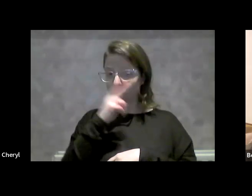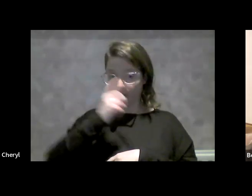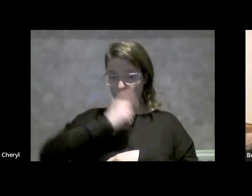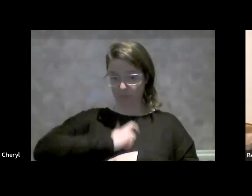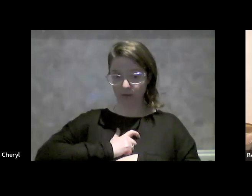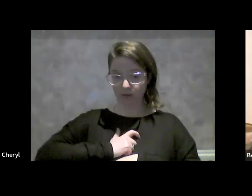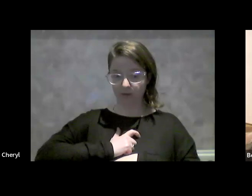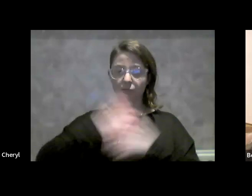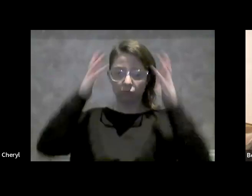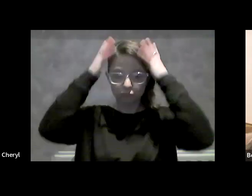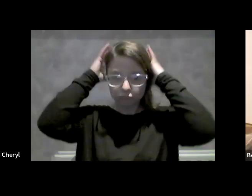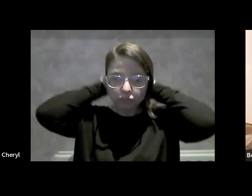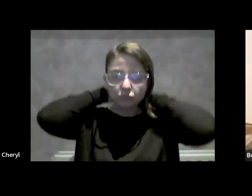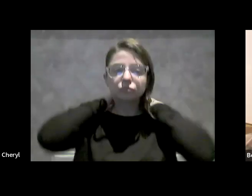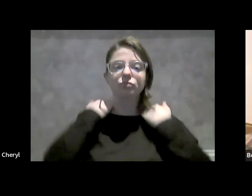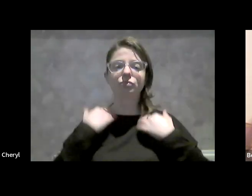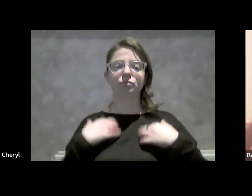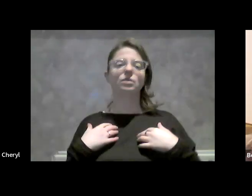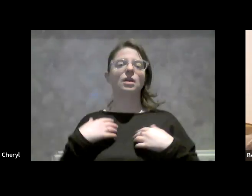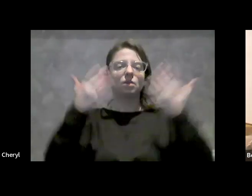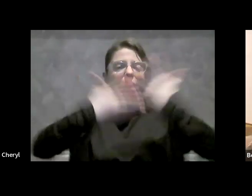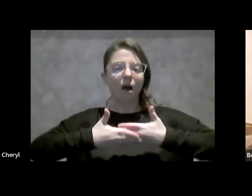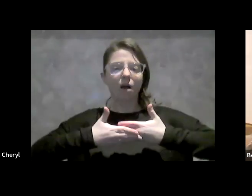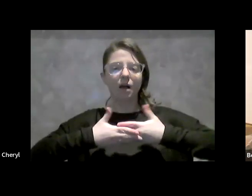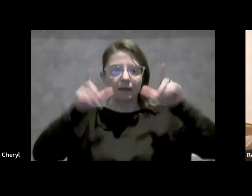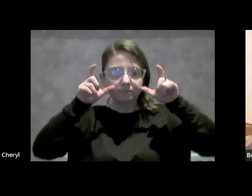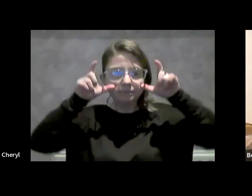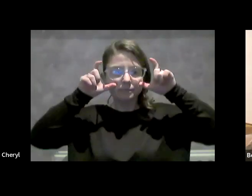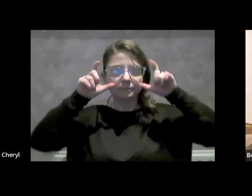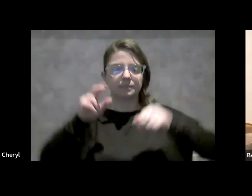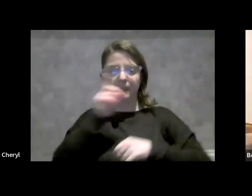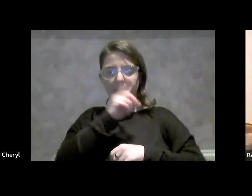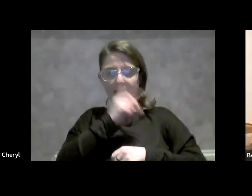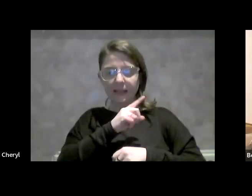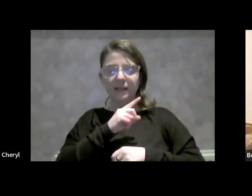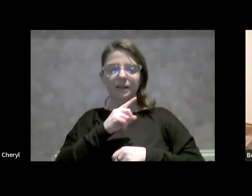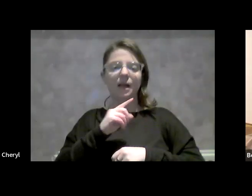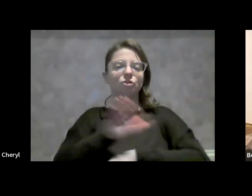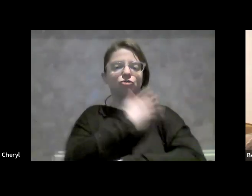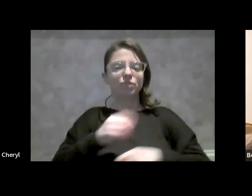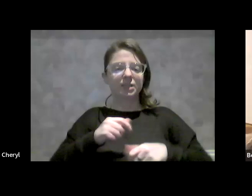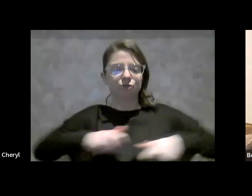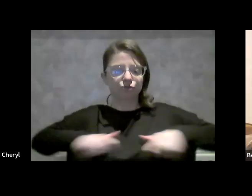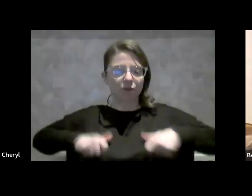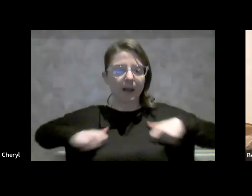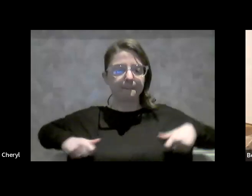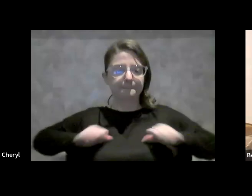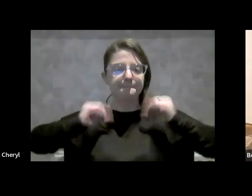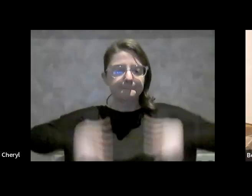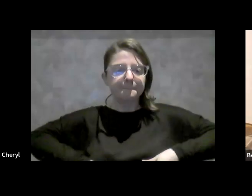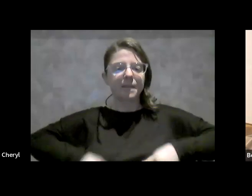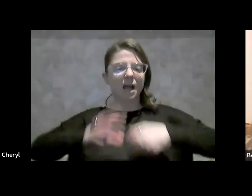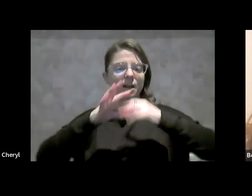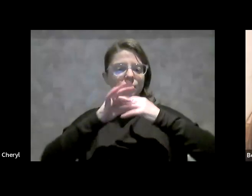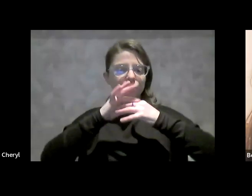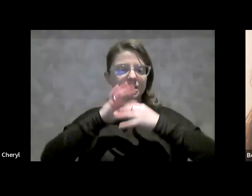long dark hair, and I'm wearing big pink glasses, a green striped rugby shirt, and some chunky silver rings, and I